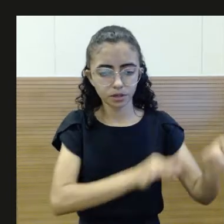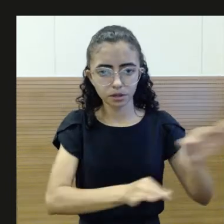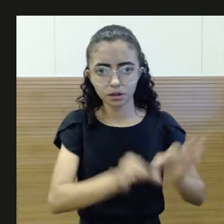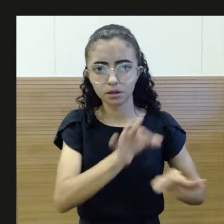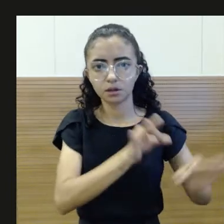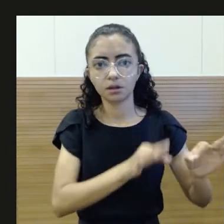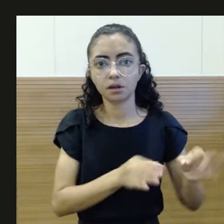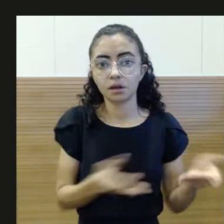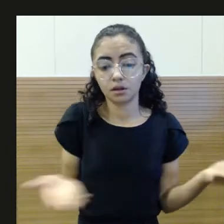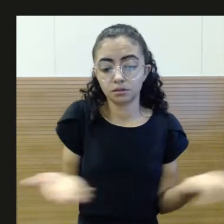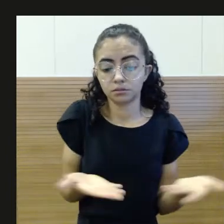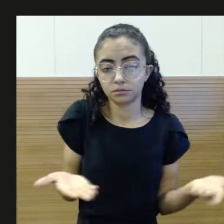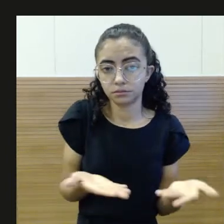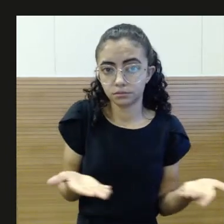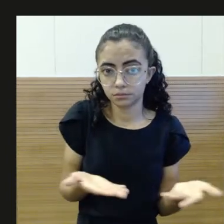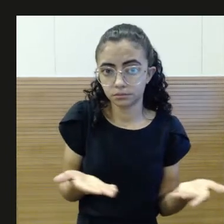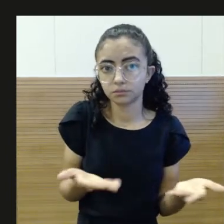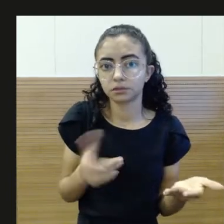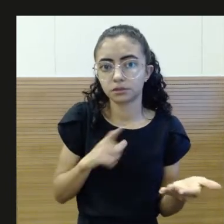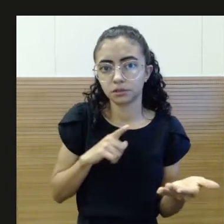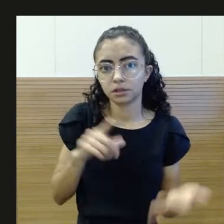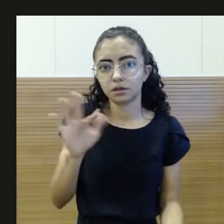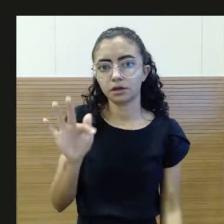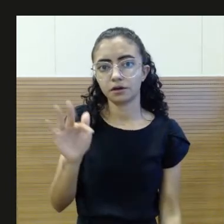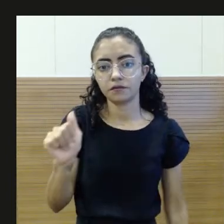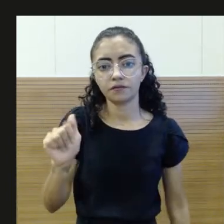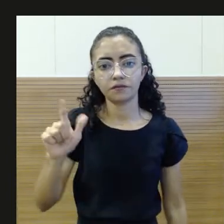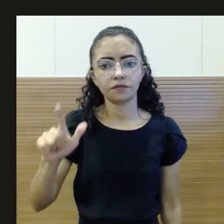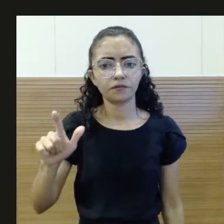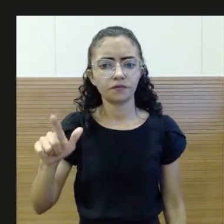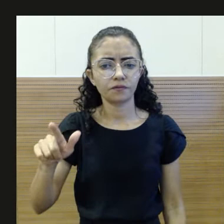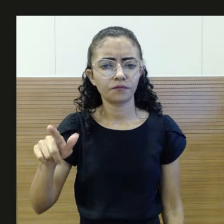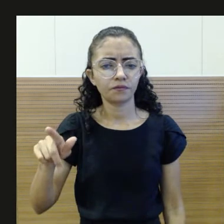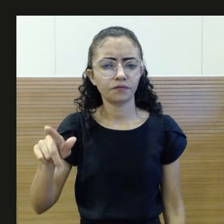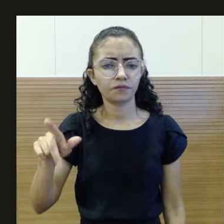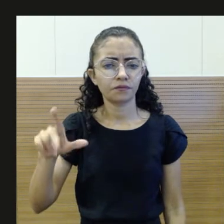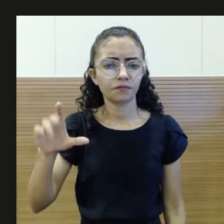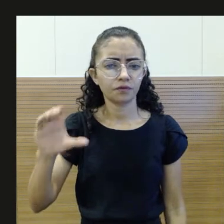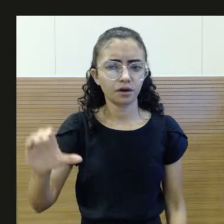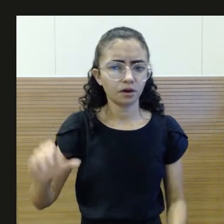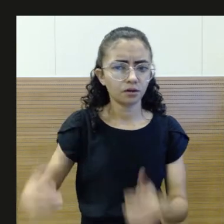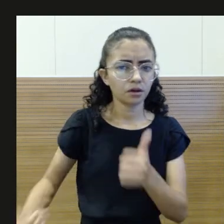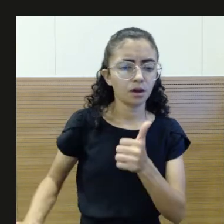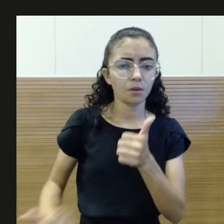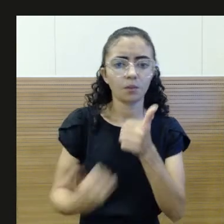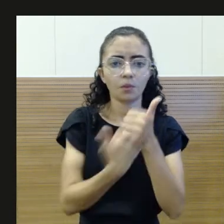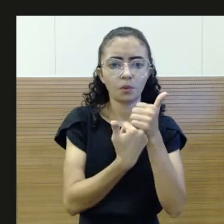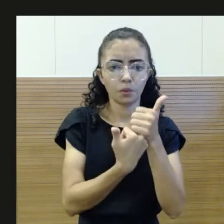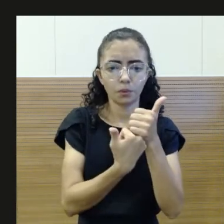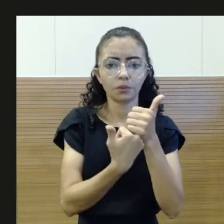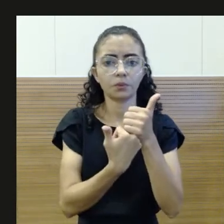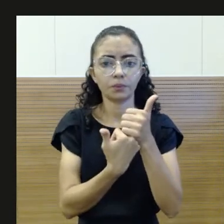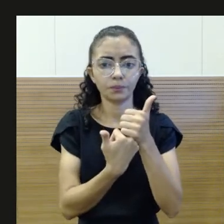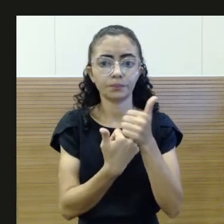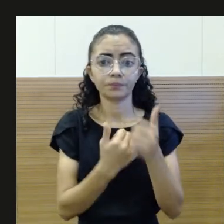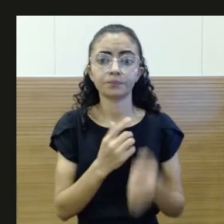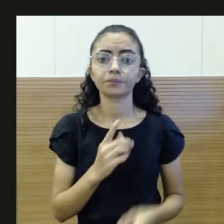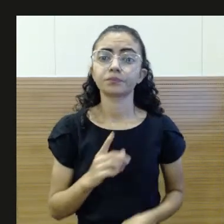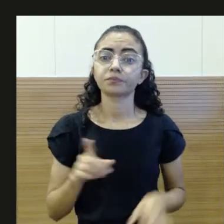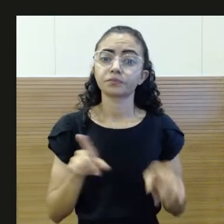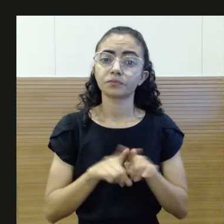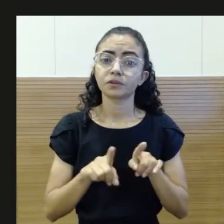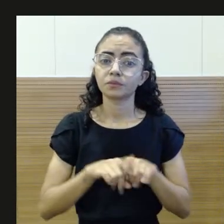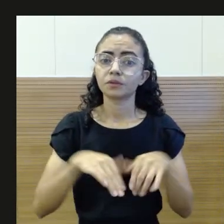are still way below the recommendations of the World Health Organization, and the consumption in children